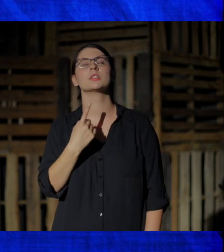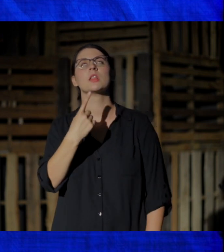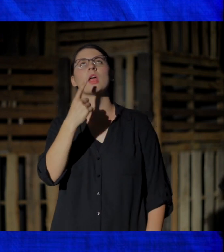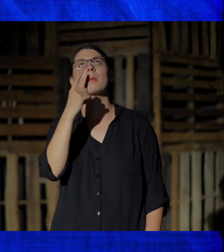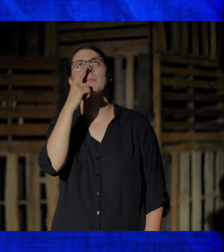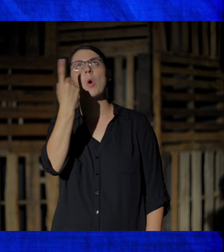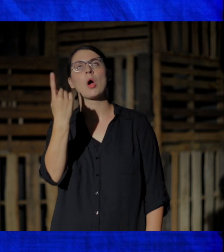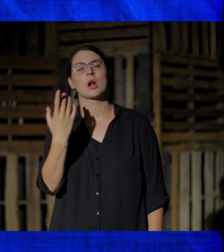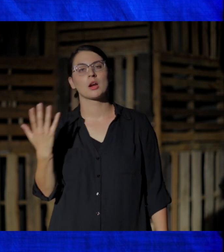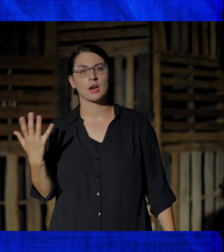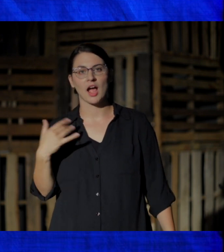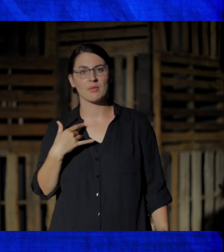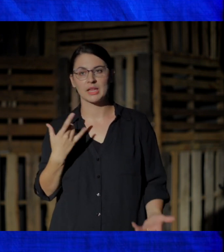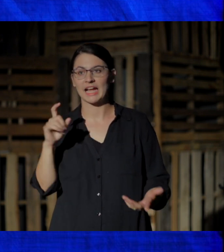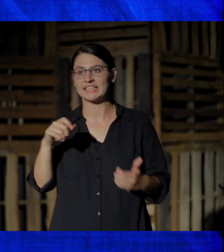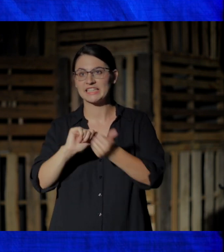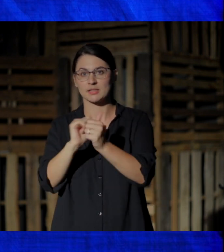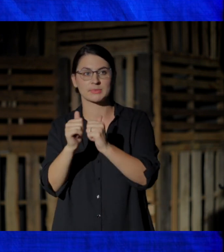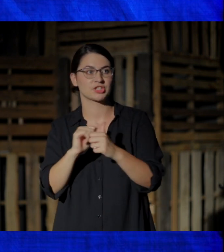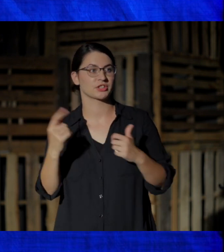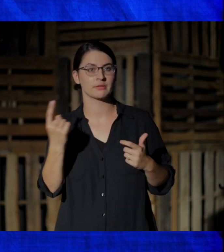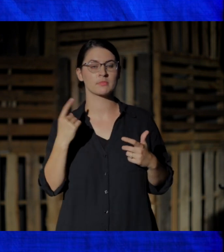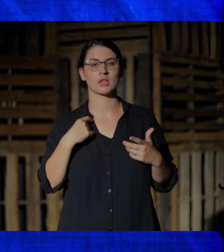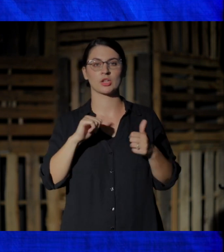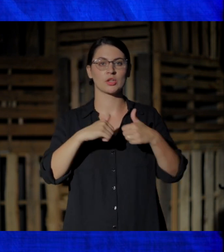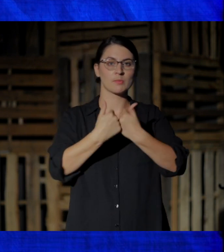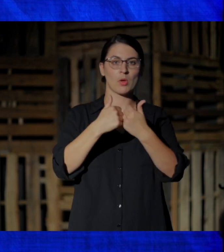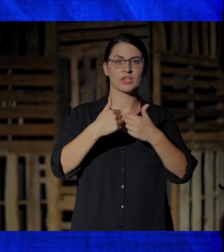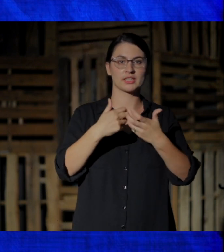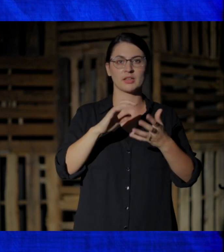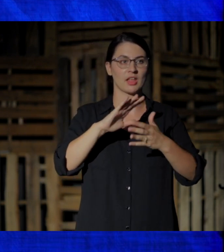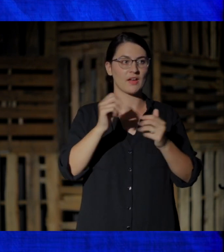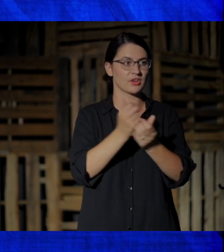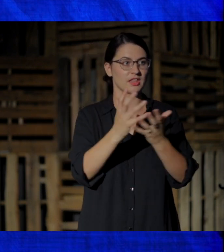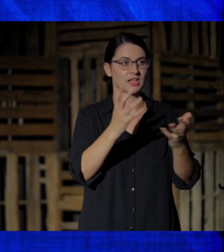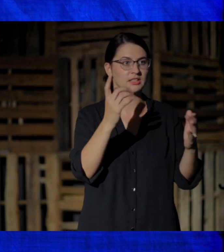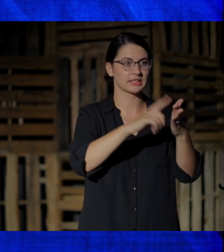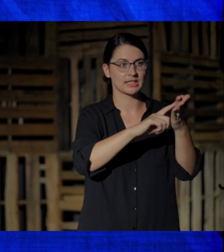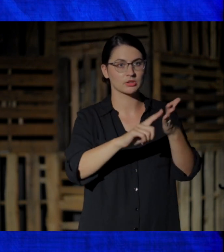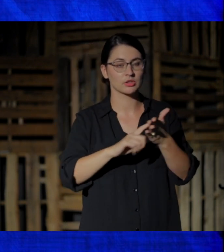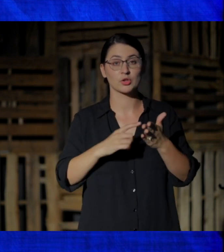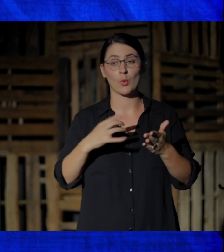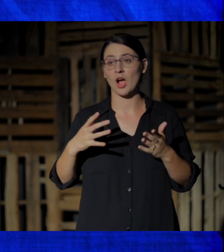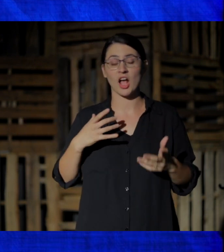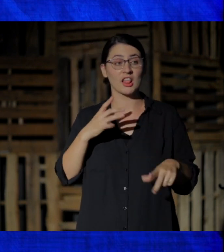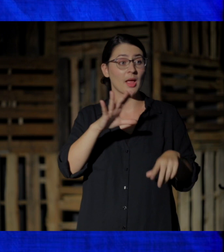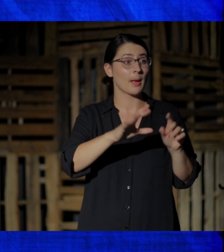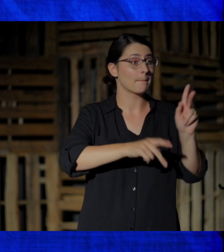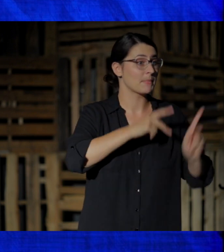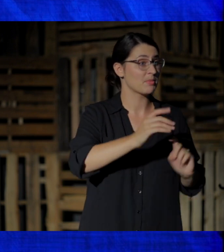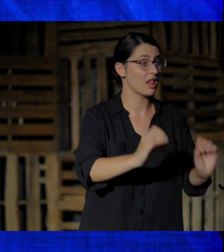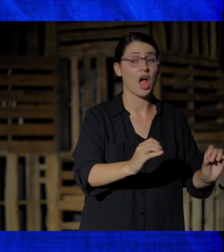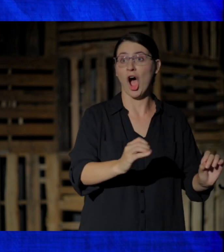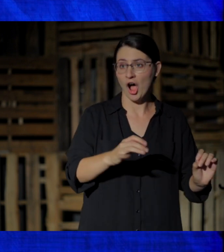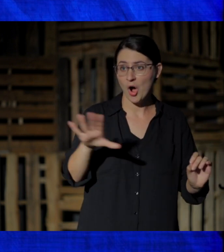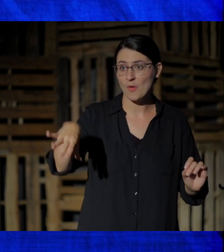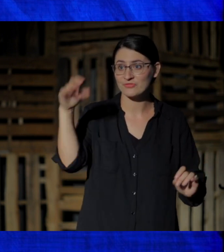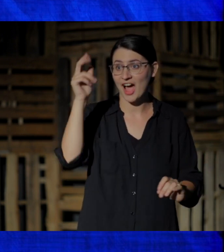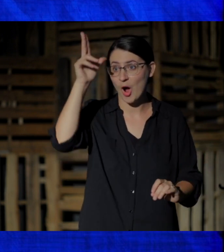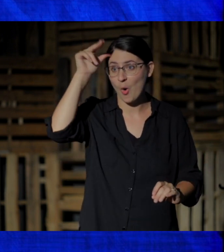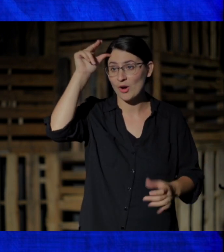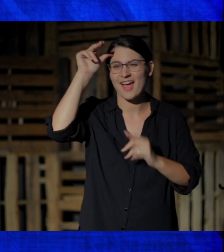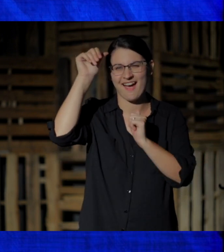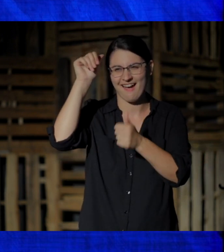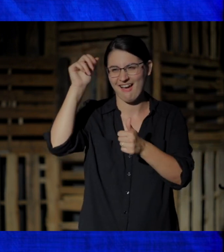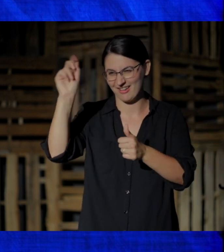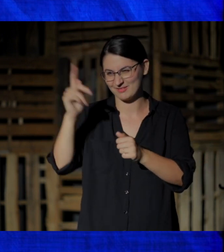somebody compete in something. So I couldn't find a person. I found some horses. And I was like, all right, I'll watch the horses race. Now, there's probably some, you know, out